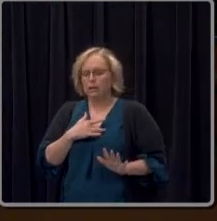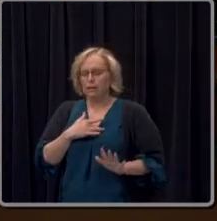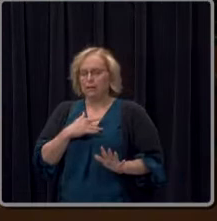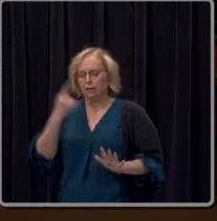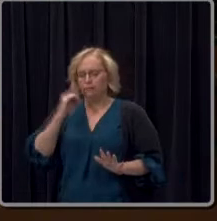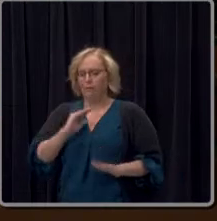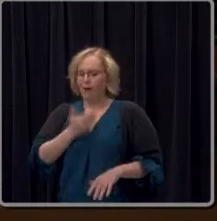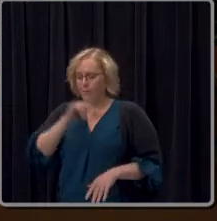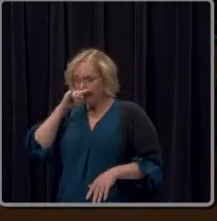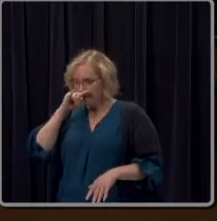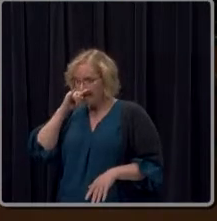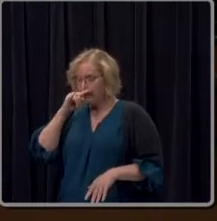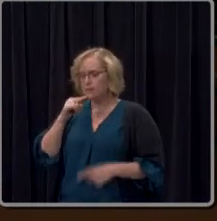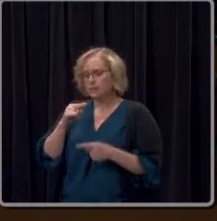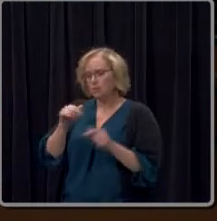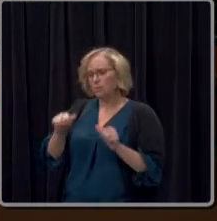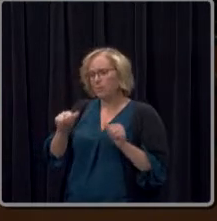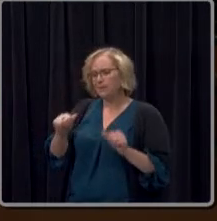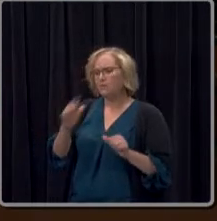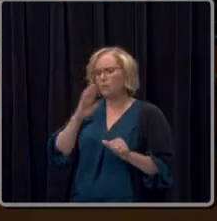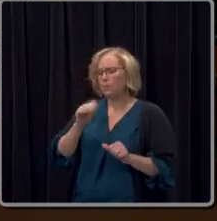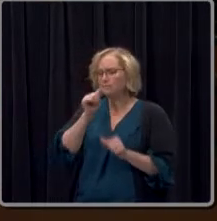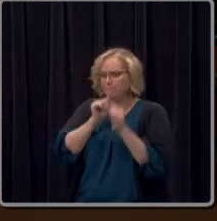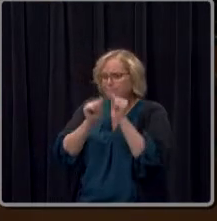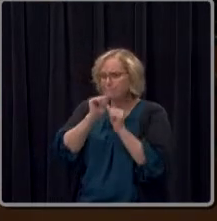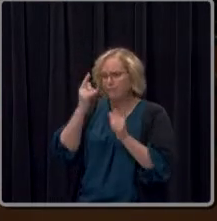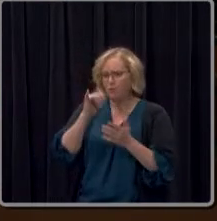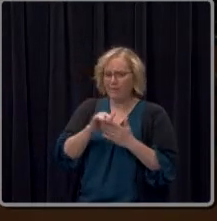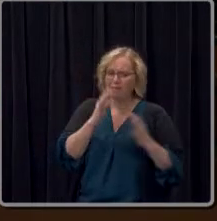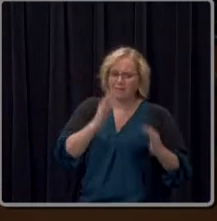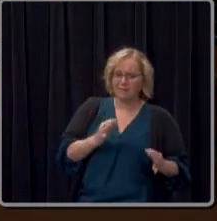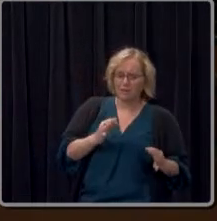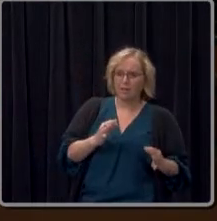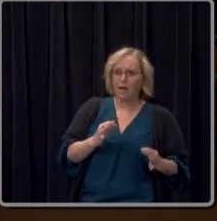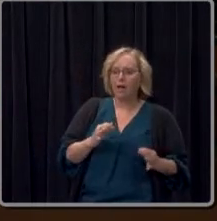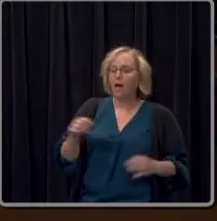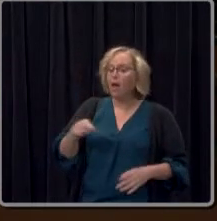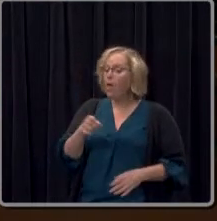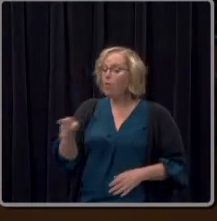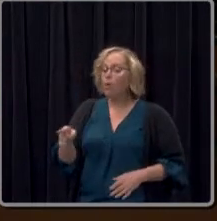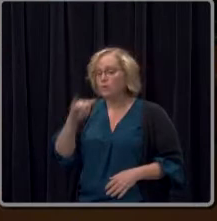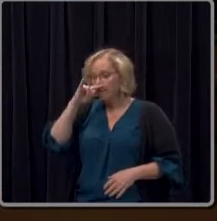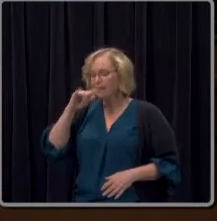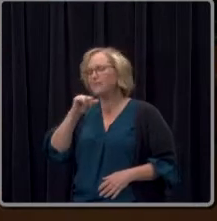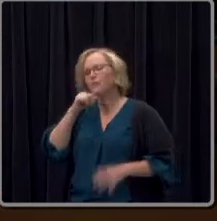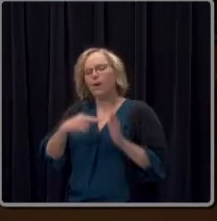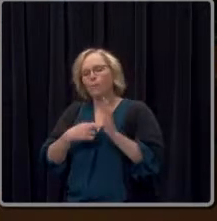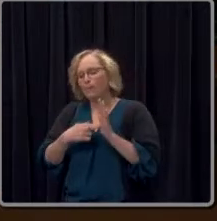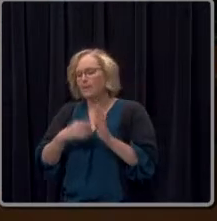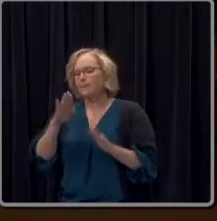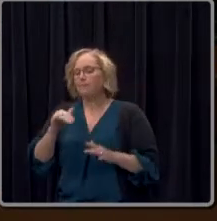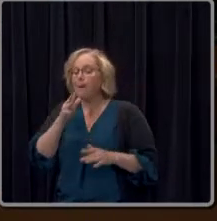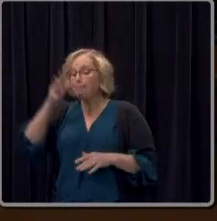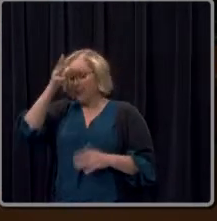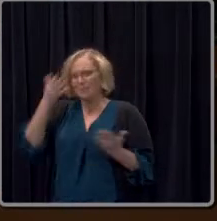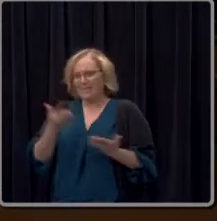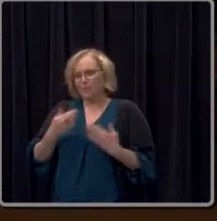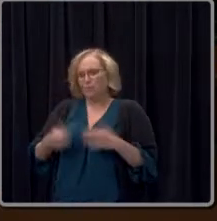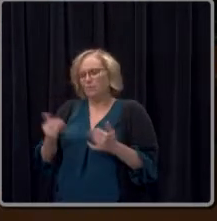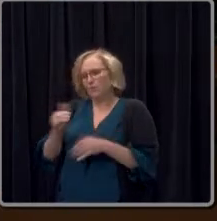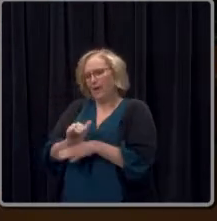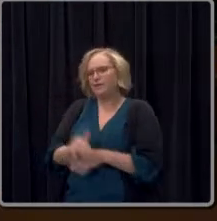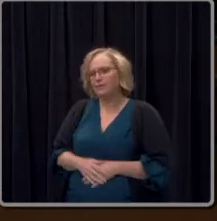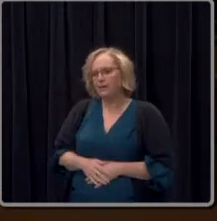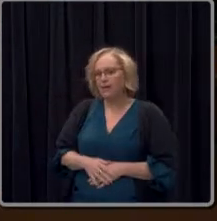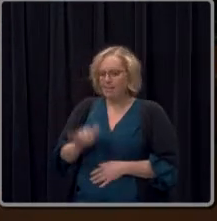our kids who potentially are going to pay the price for that decision. And they're the very kids who aren't represented by parents in this room tonight.